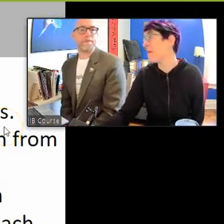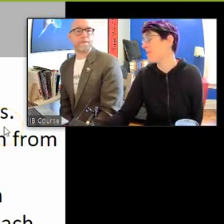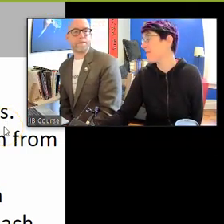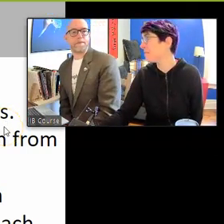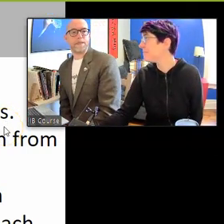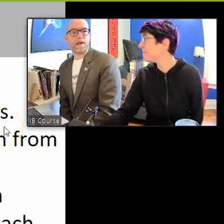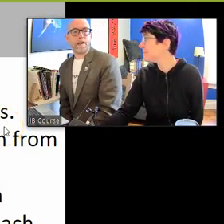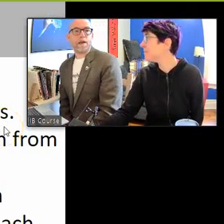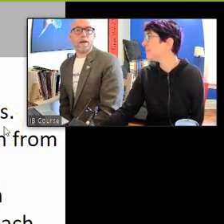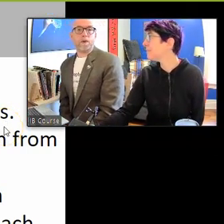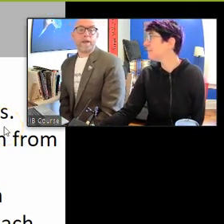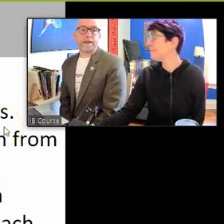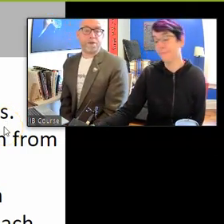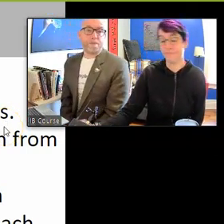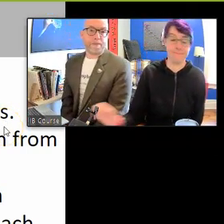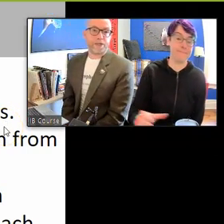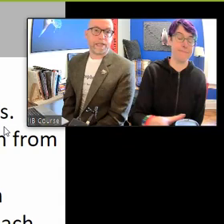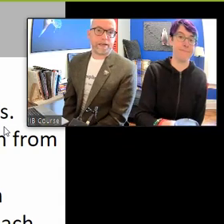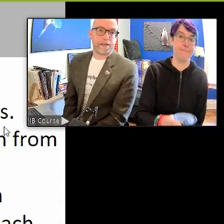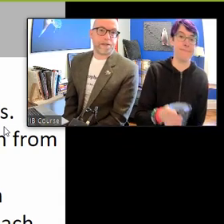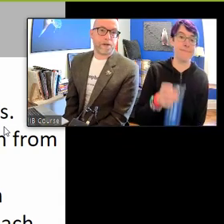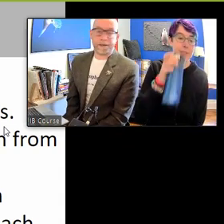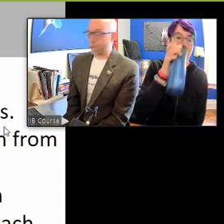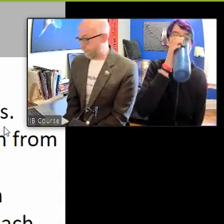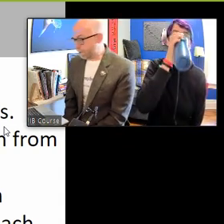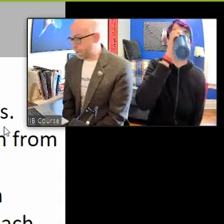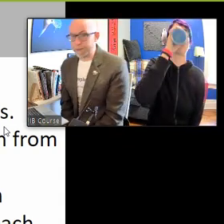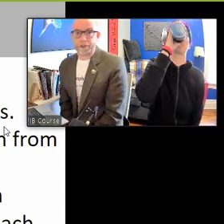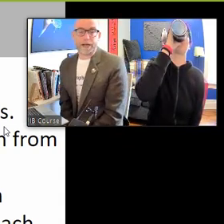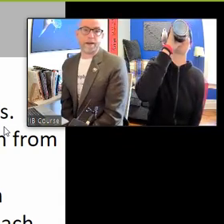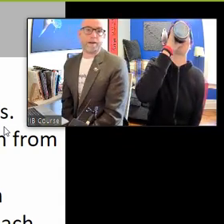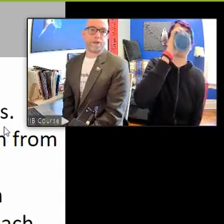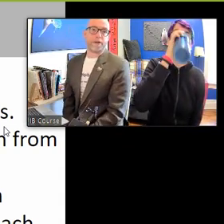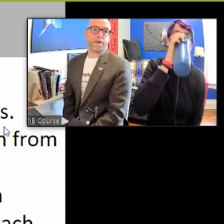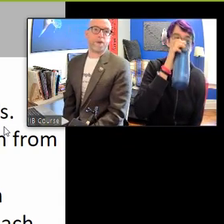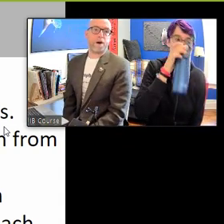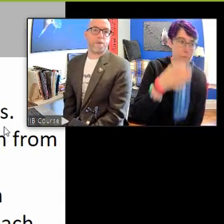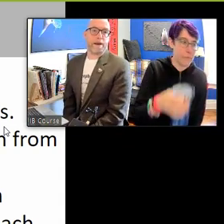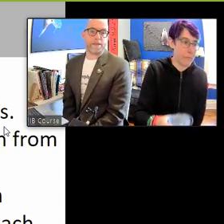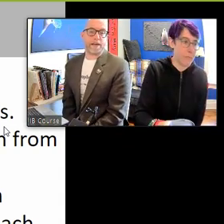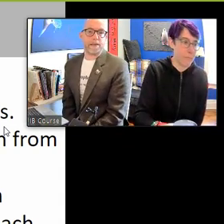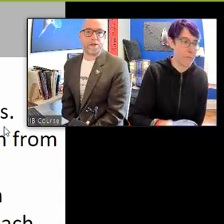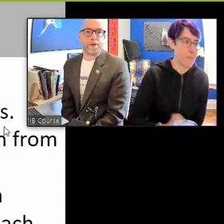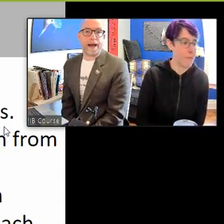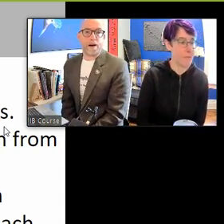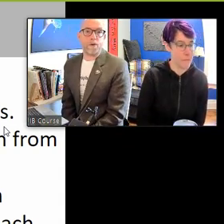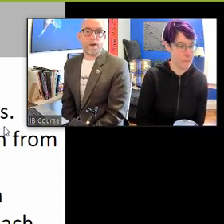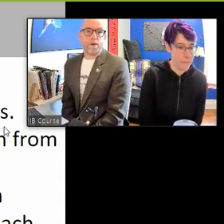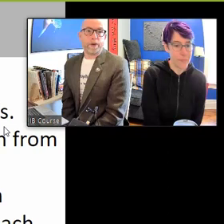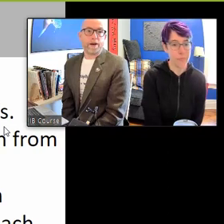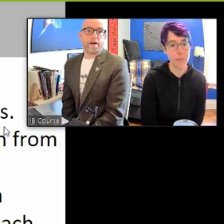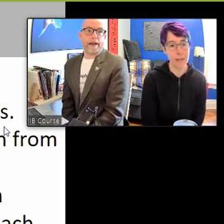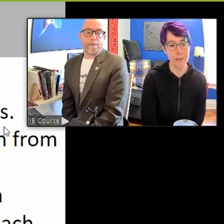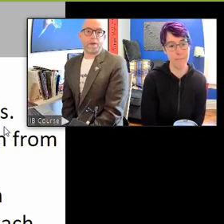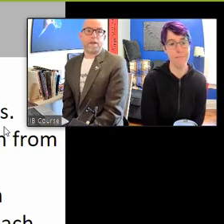with mammoths? Well, it has to do with mammoths just like it does, as you've noted in the chat and on the screen, with all mammals. It has to do with how